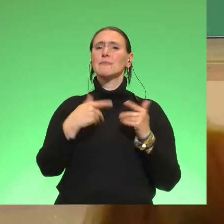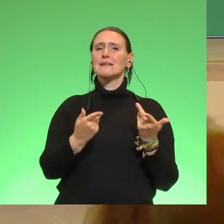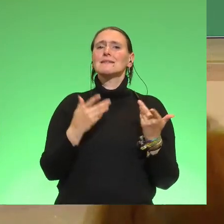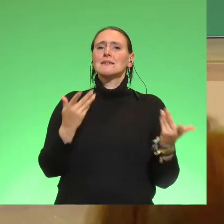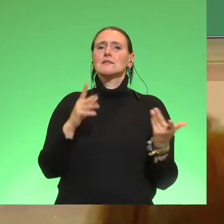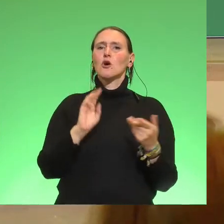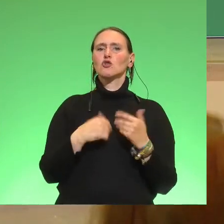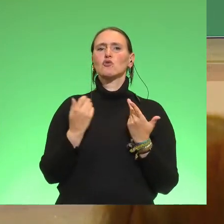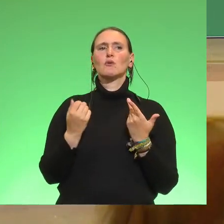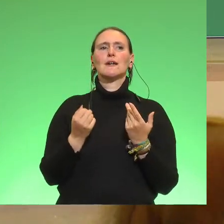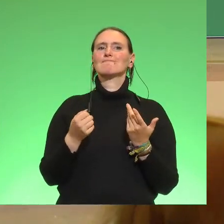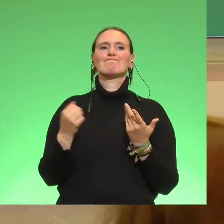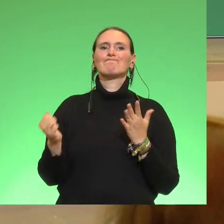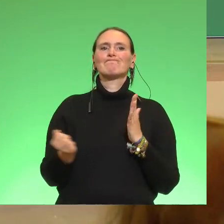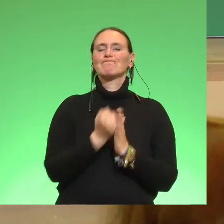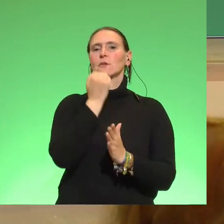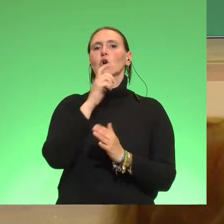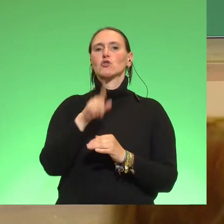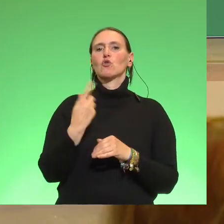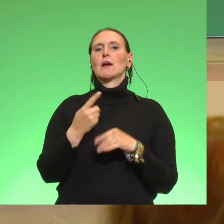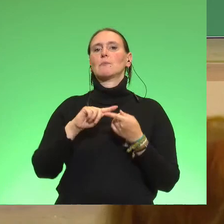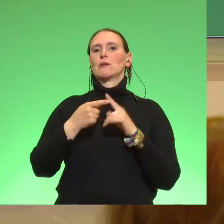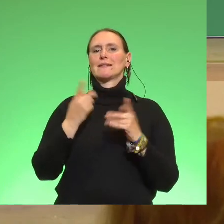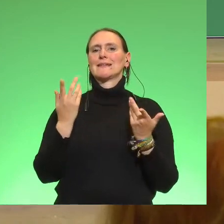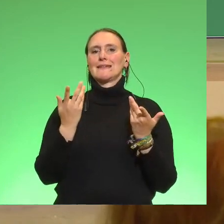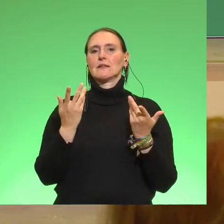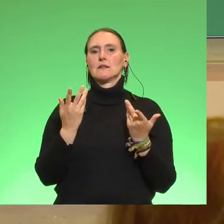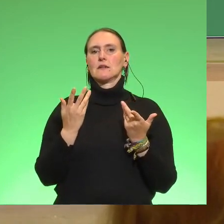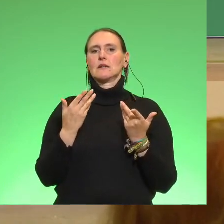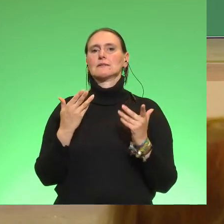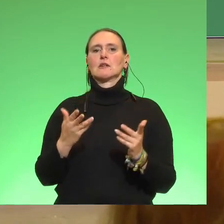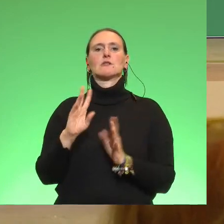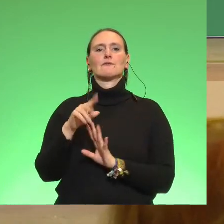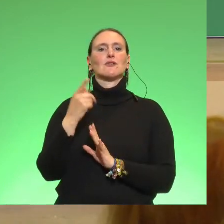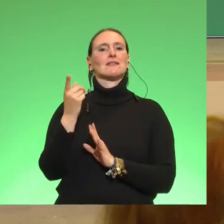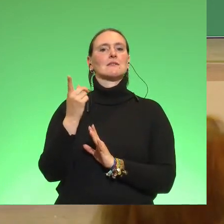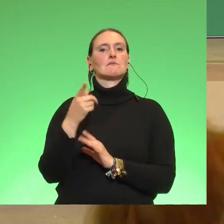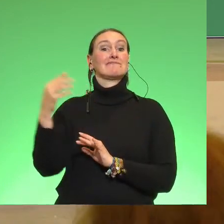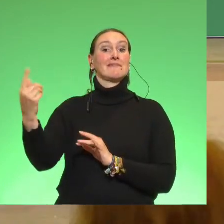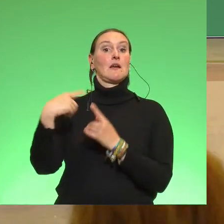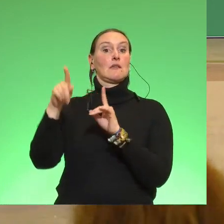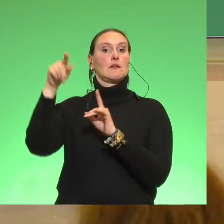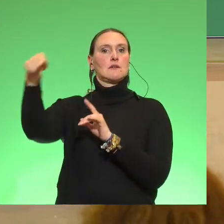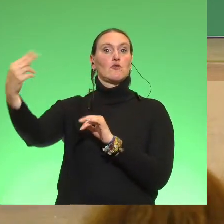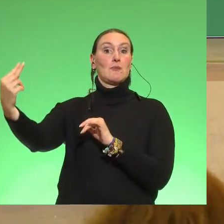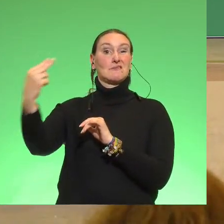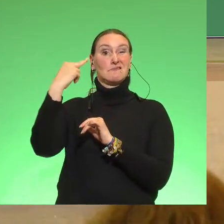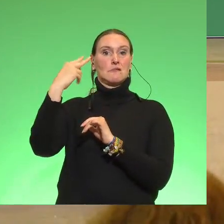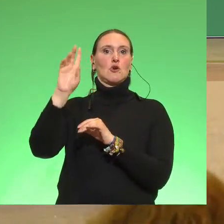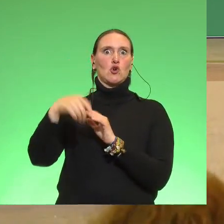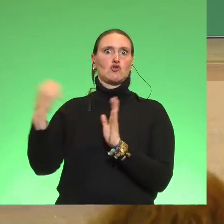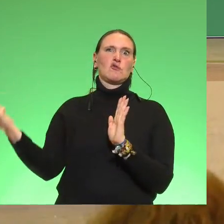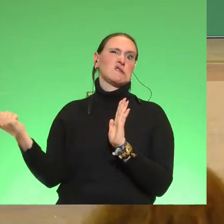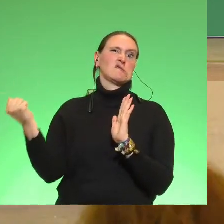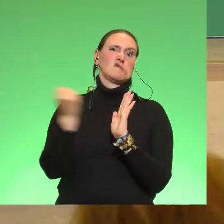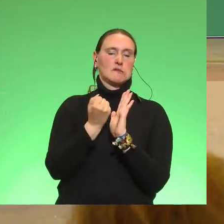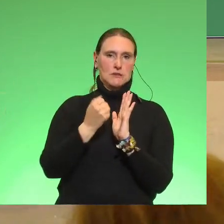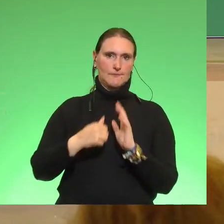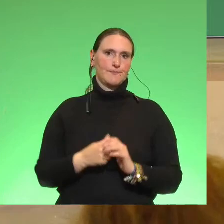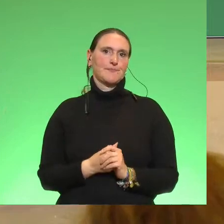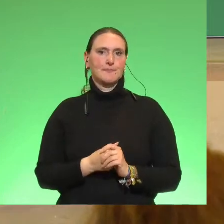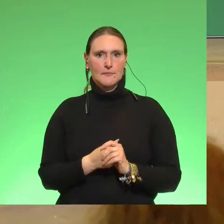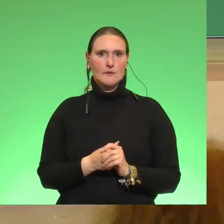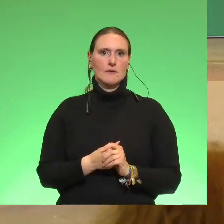politicization, and which is kind of imposed from outside. And I sense in what you say that there is a fatigue